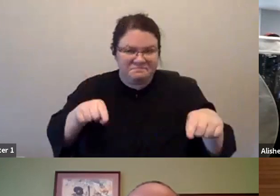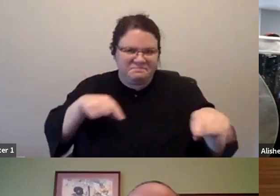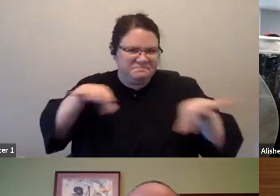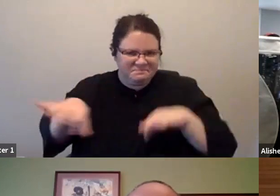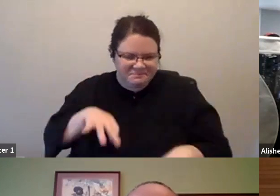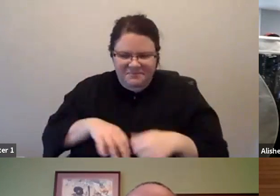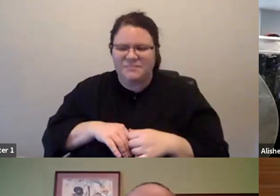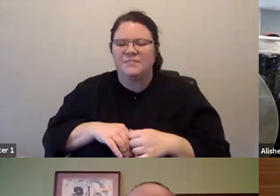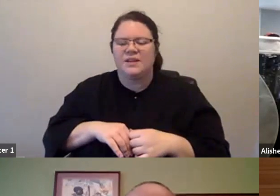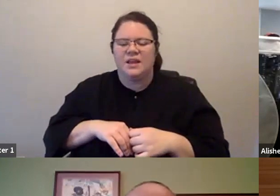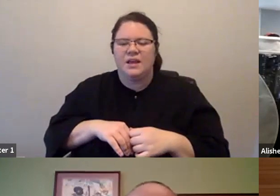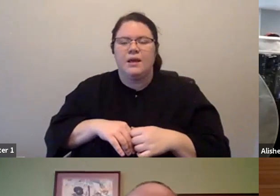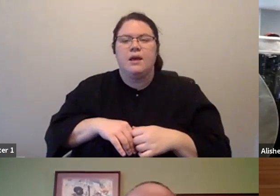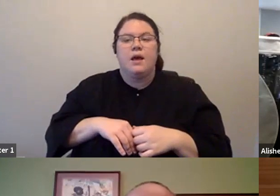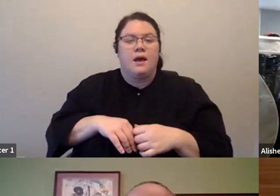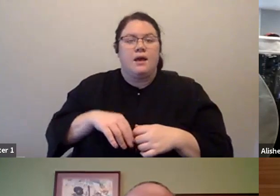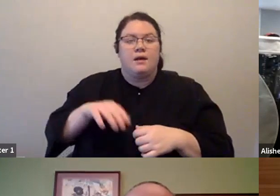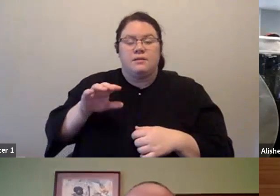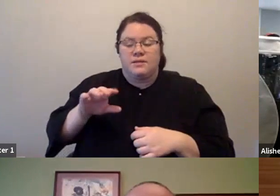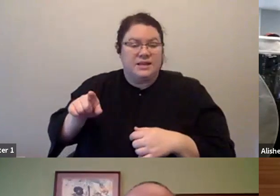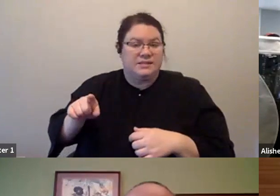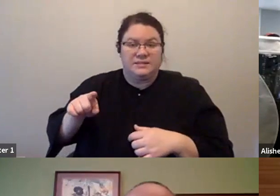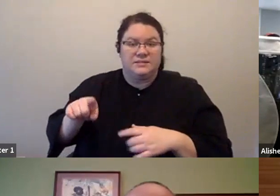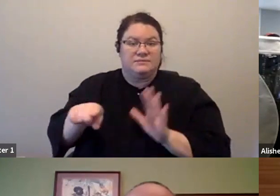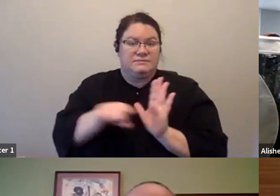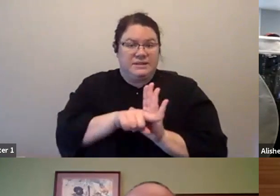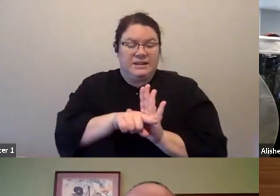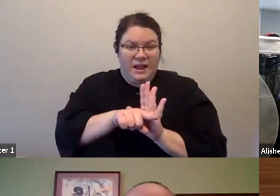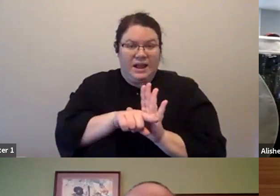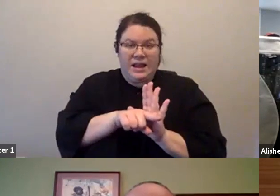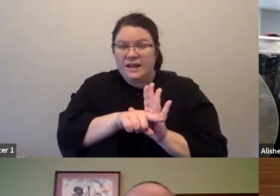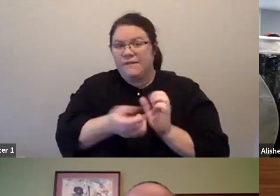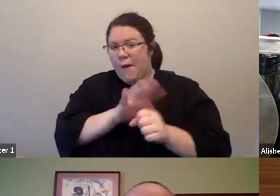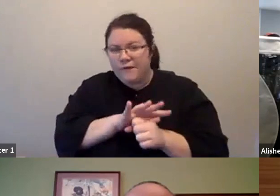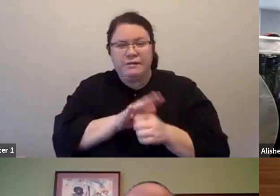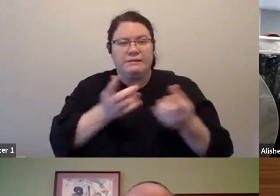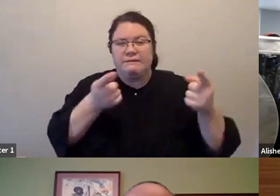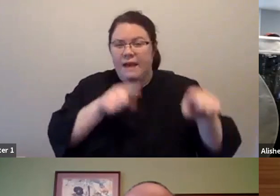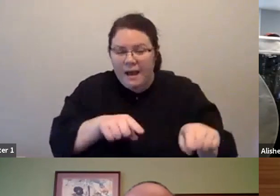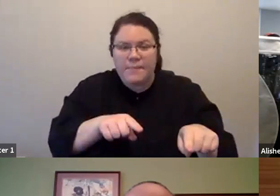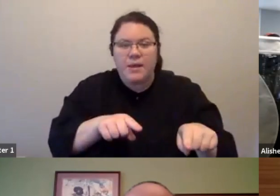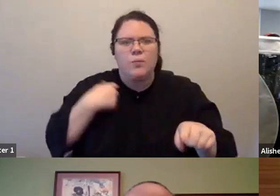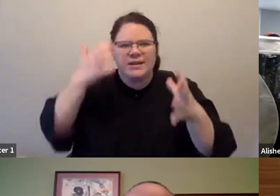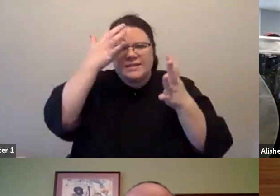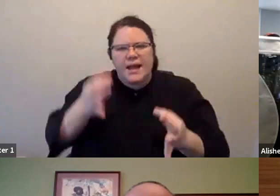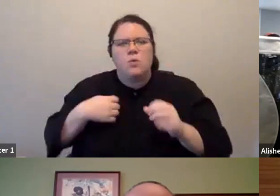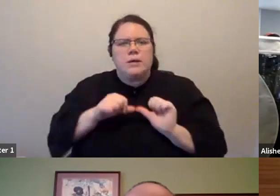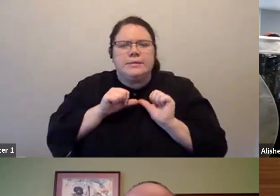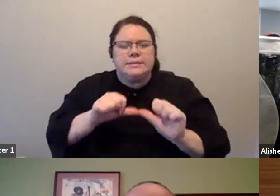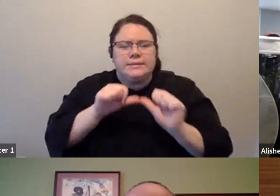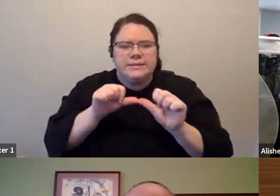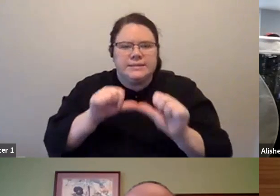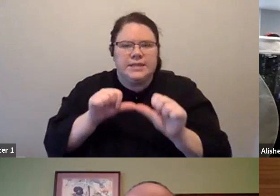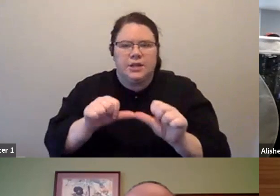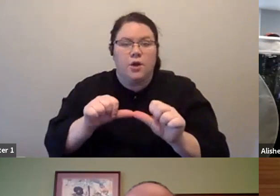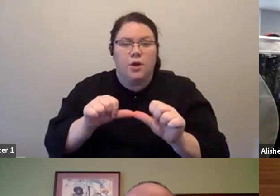seized upon this crisis as an opportunity to really build and keep going. And we could only do that by